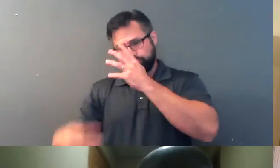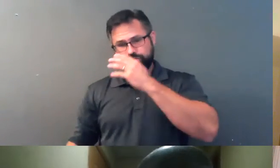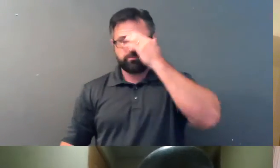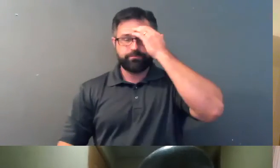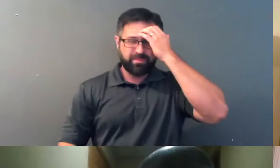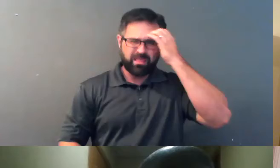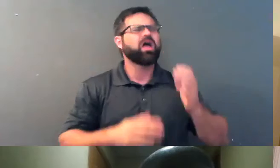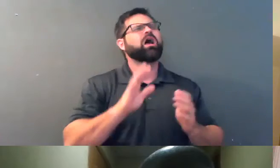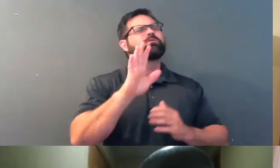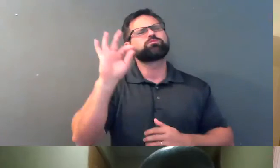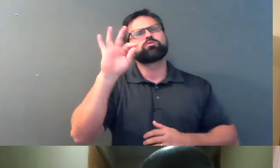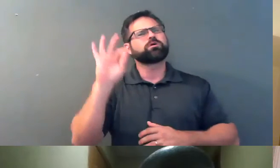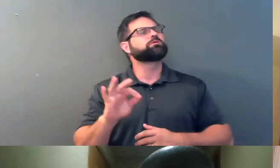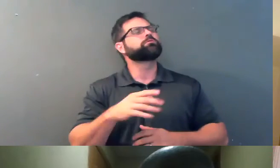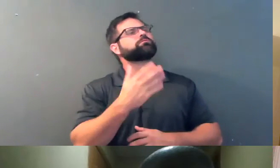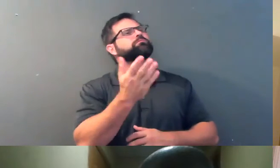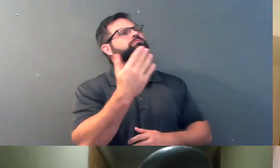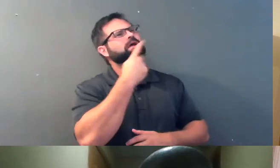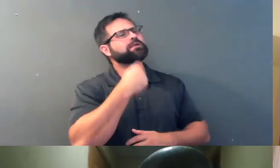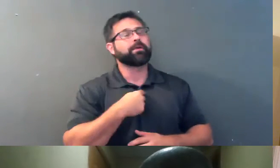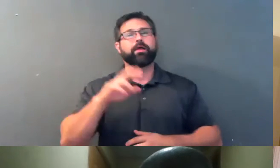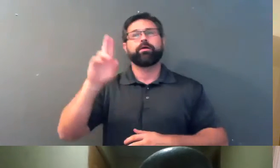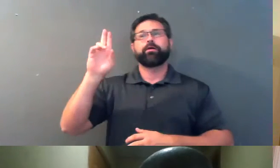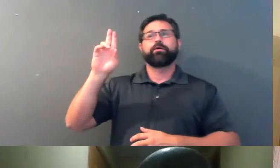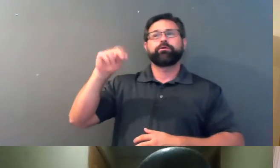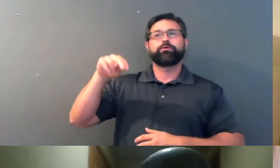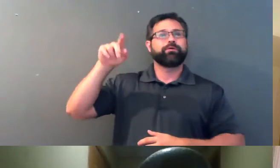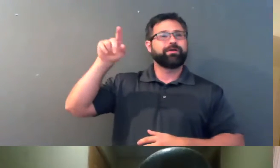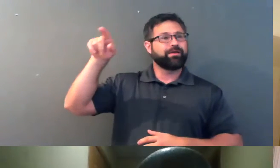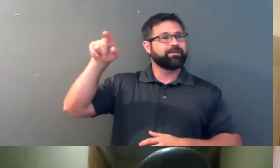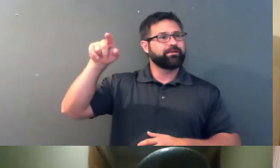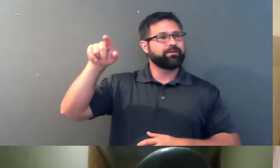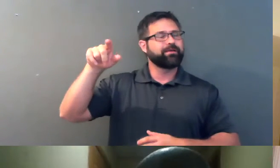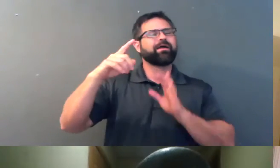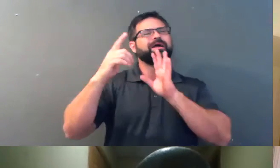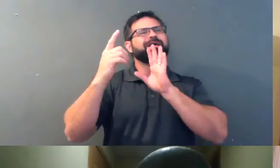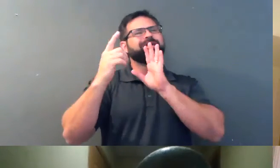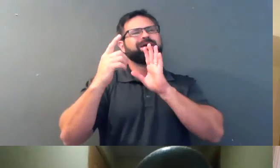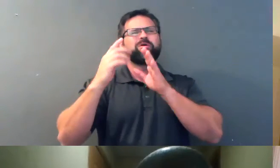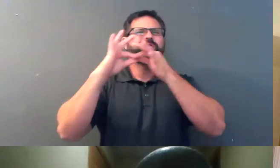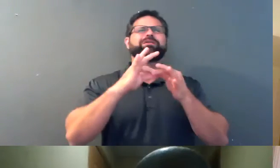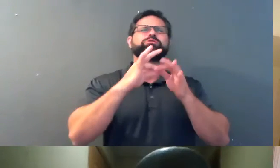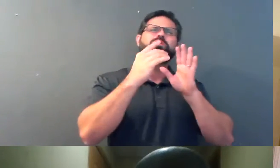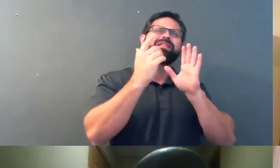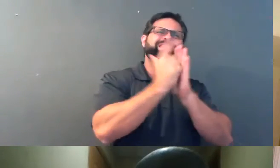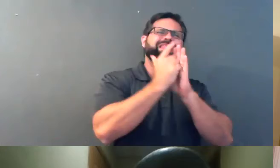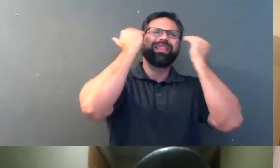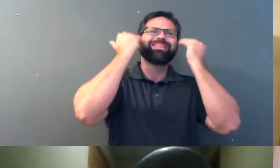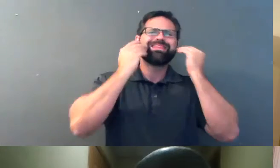your opinion on this? The UN is a partner in legal CRPD cases, and as such, the